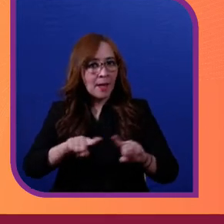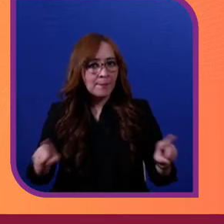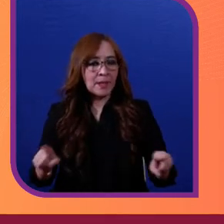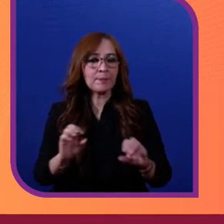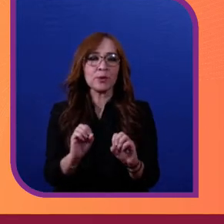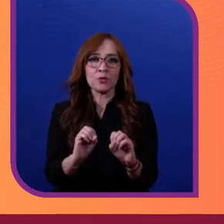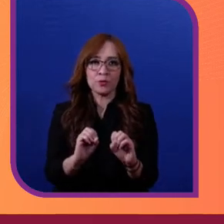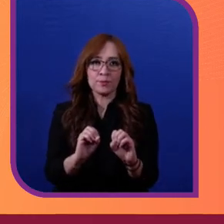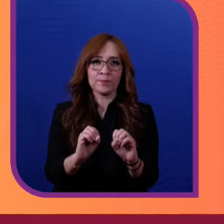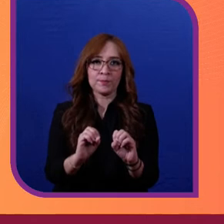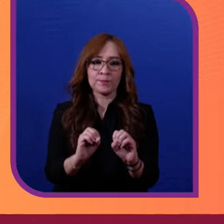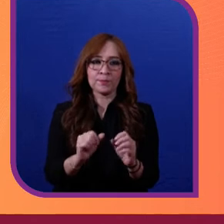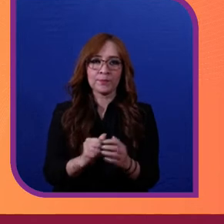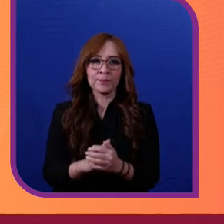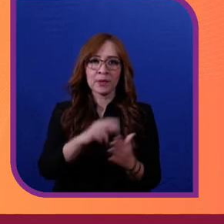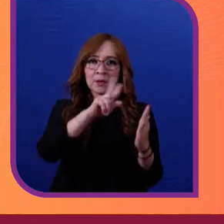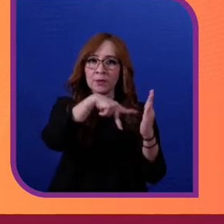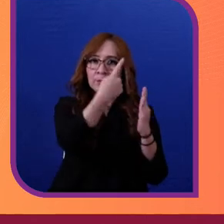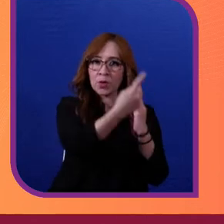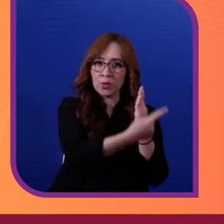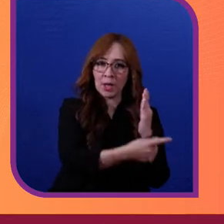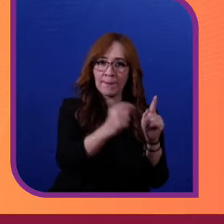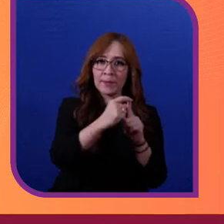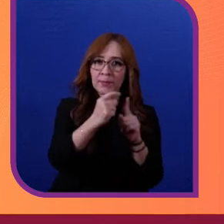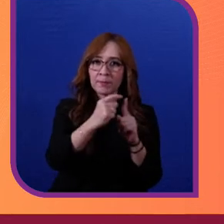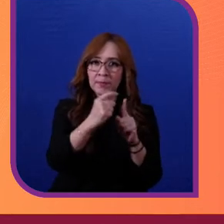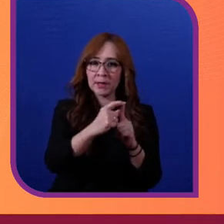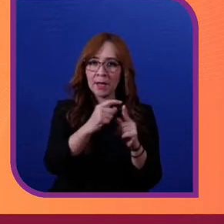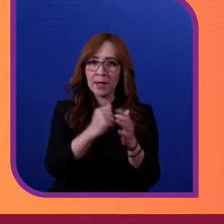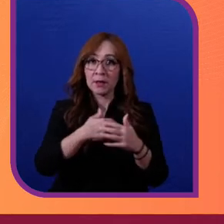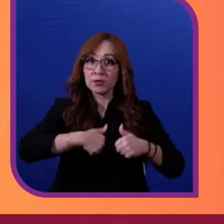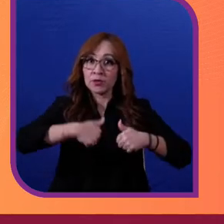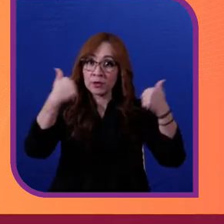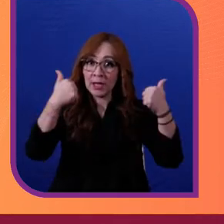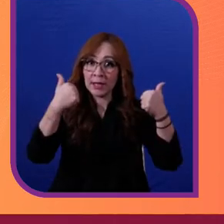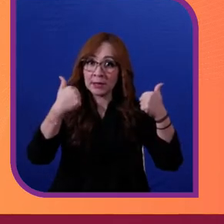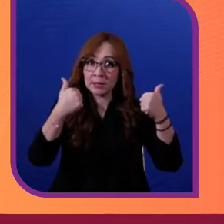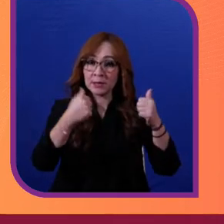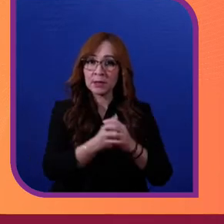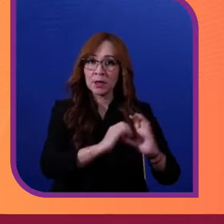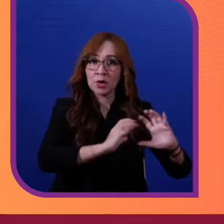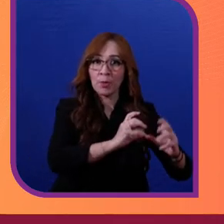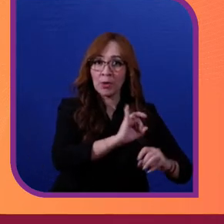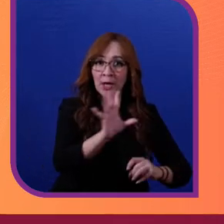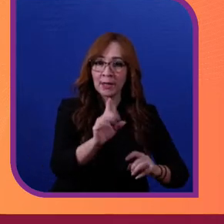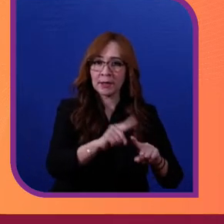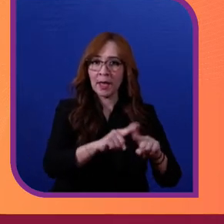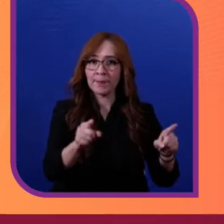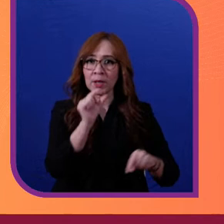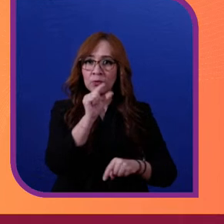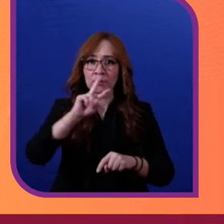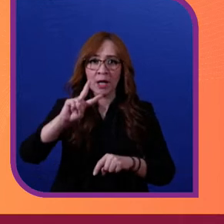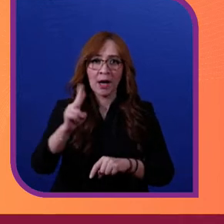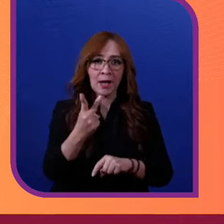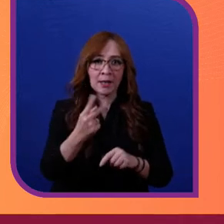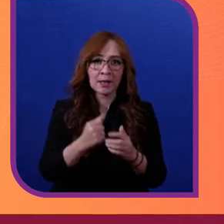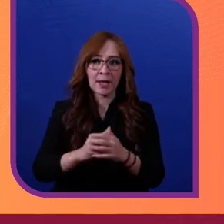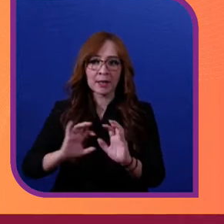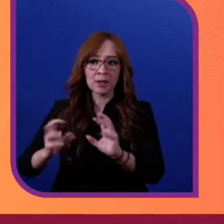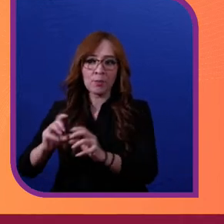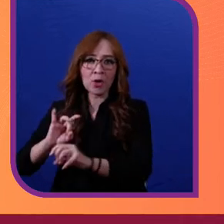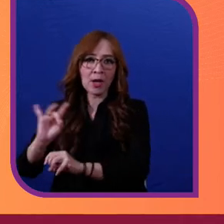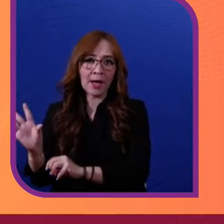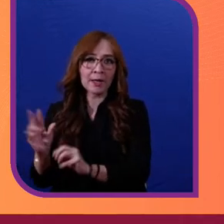program on that Sector not to bring into another one request developing the t-shirt new